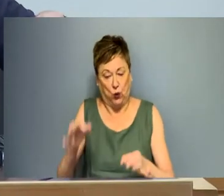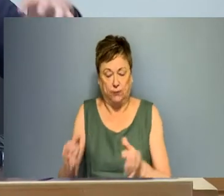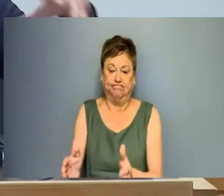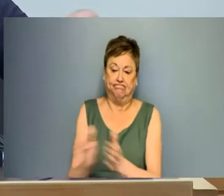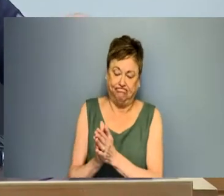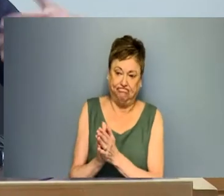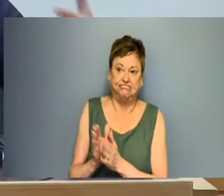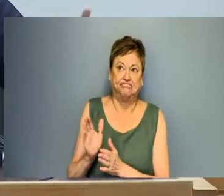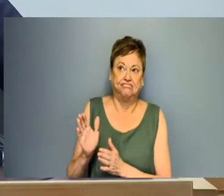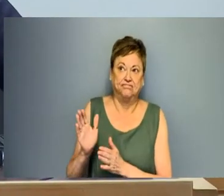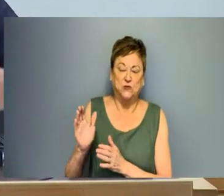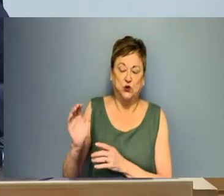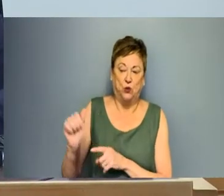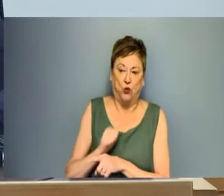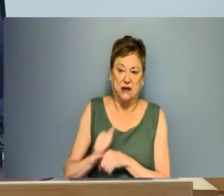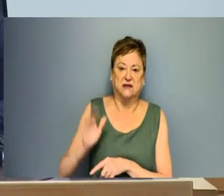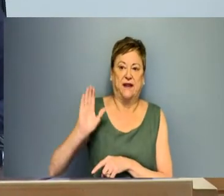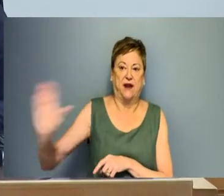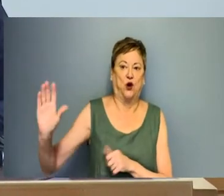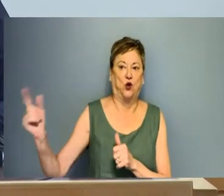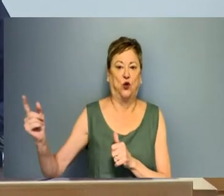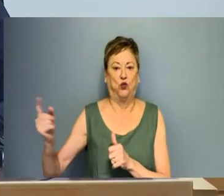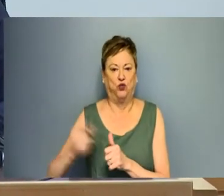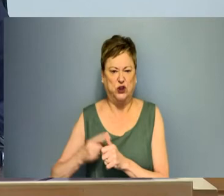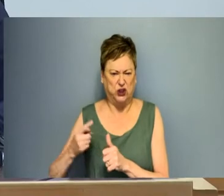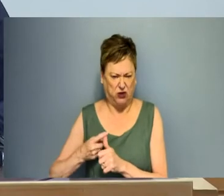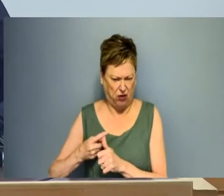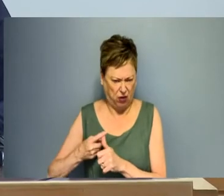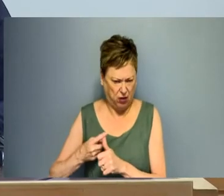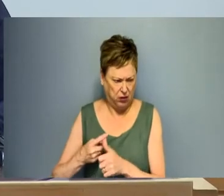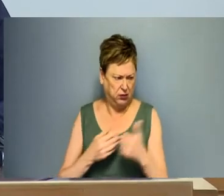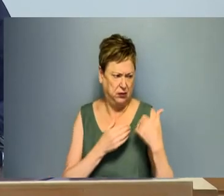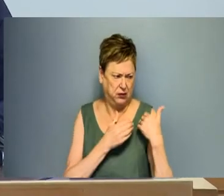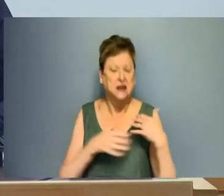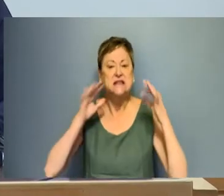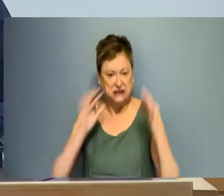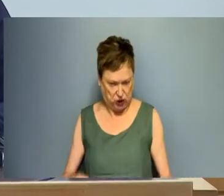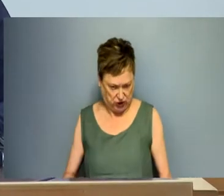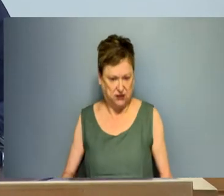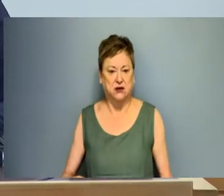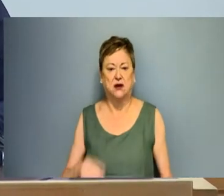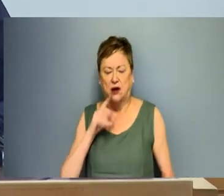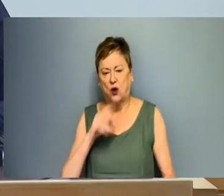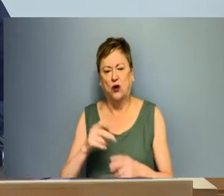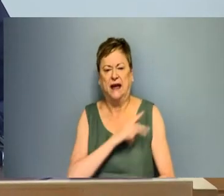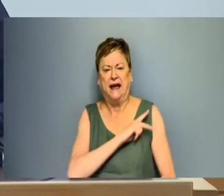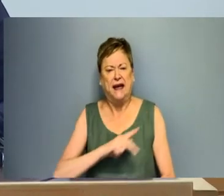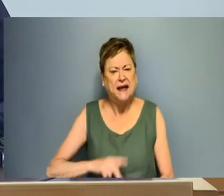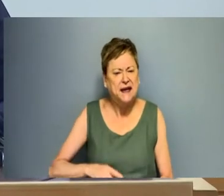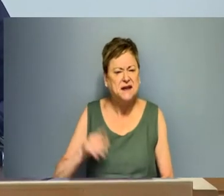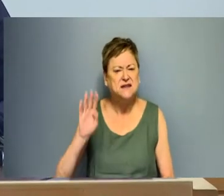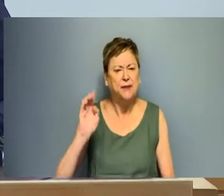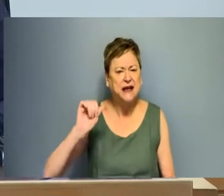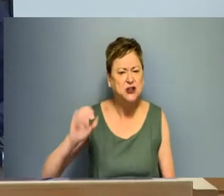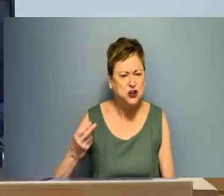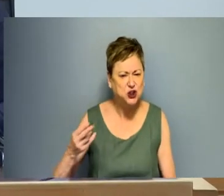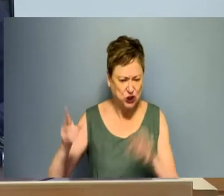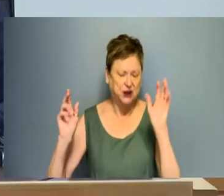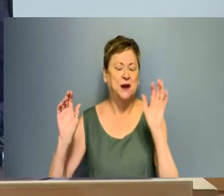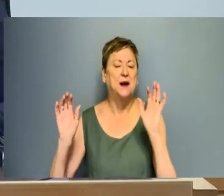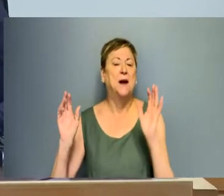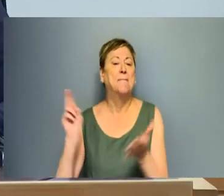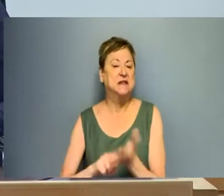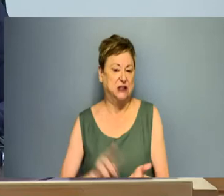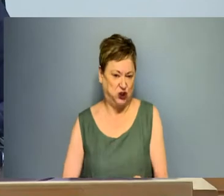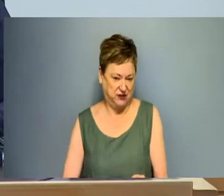their original jurisdiction. They declined to do that. That's called a King's Bench petition. But the Commonwealth Court is where a lot